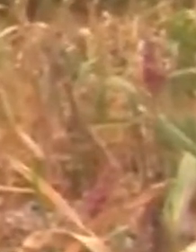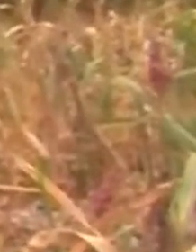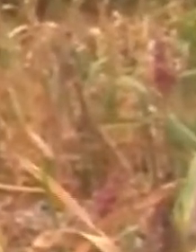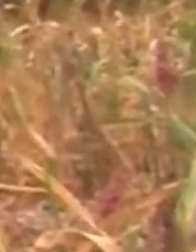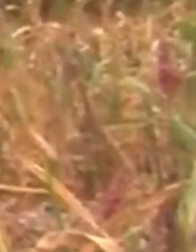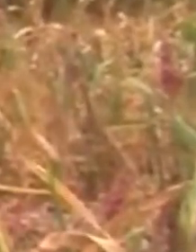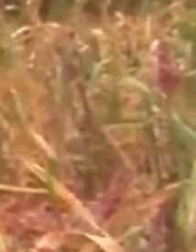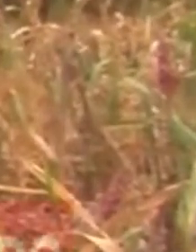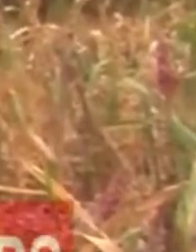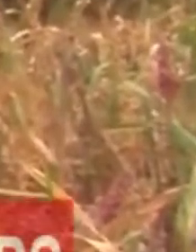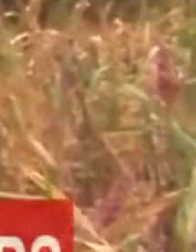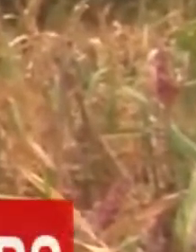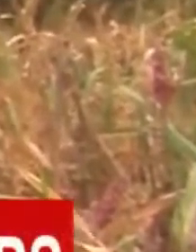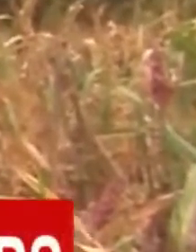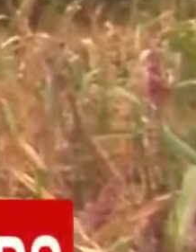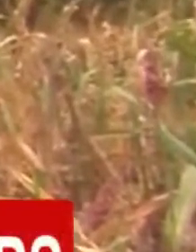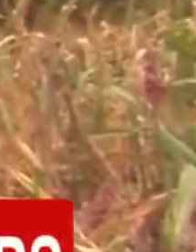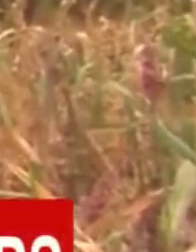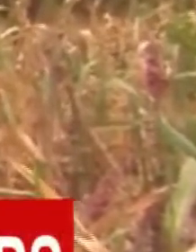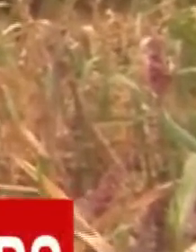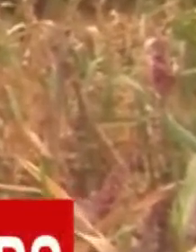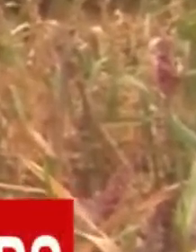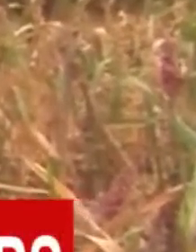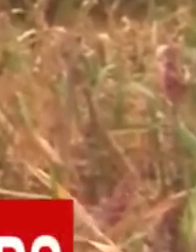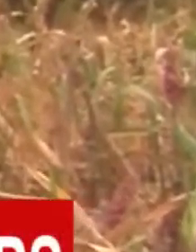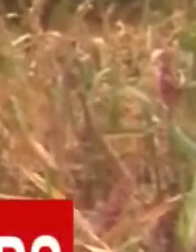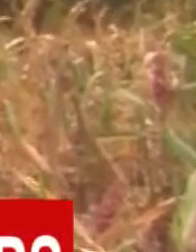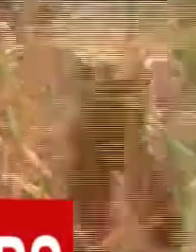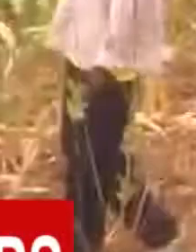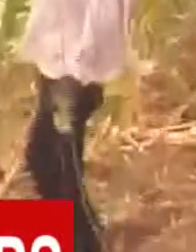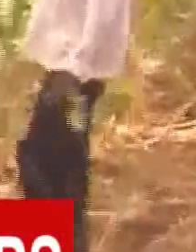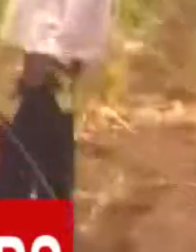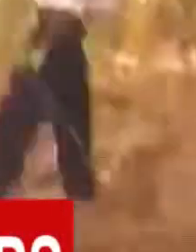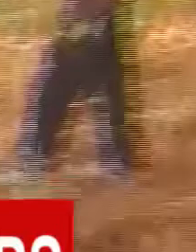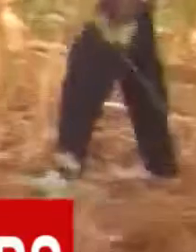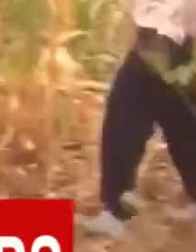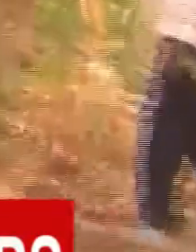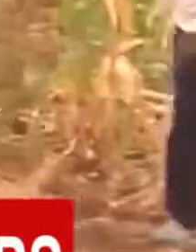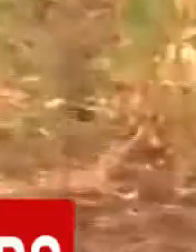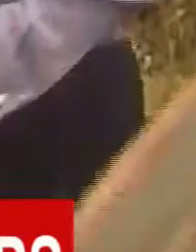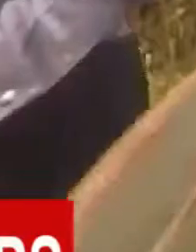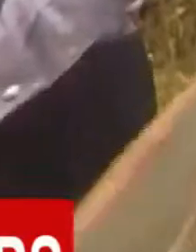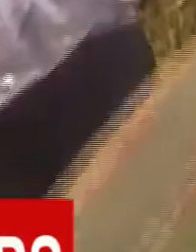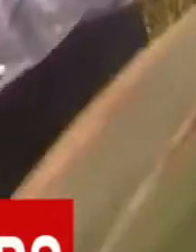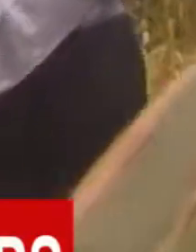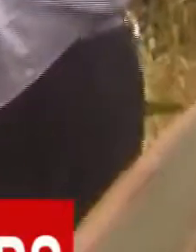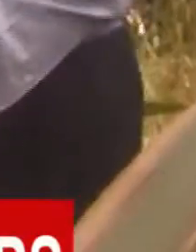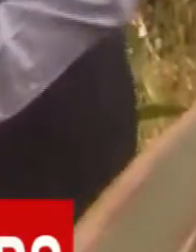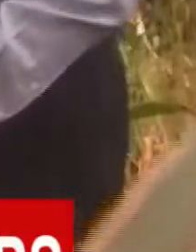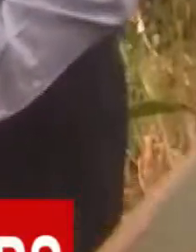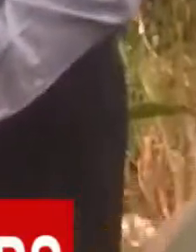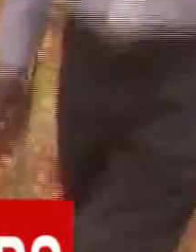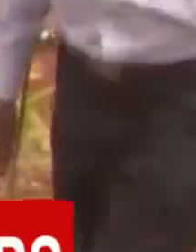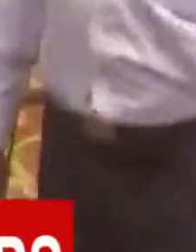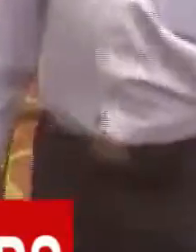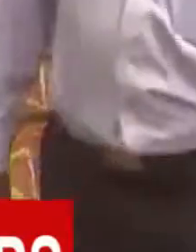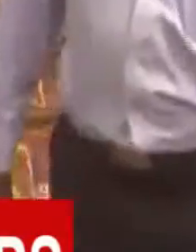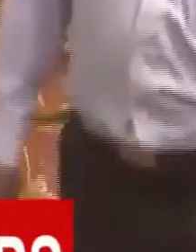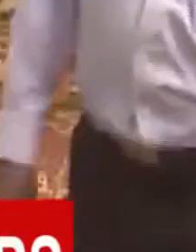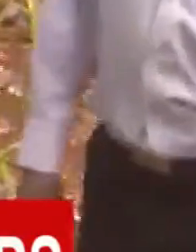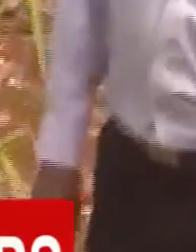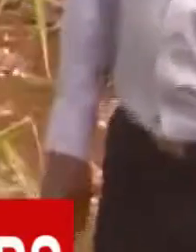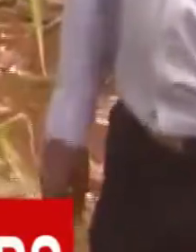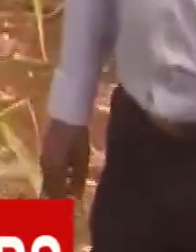in Makwani County encouraged to embrace drought-resistant crops to help boost agriculture. This variety does very well in